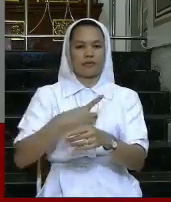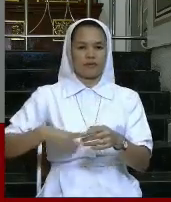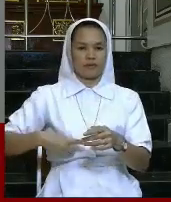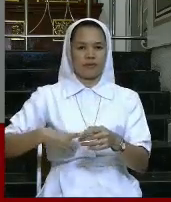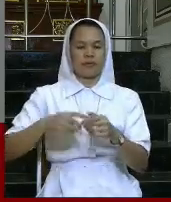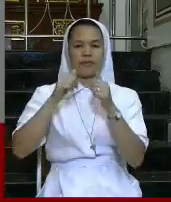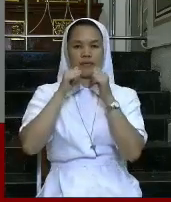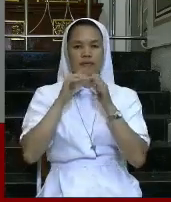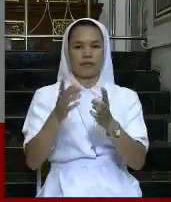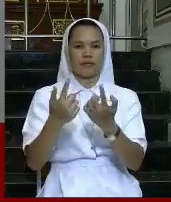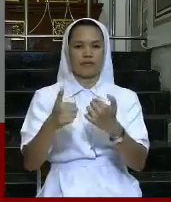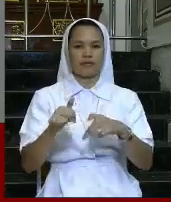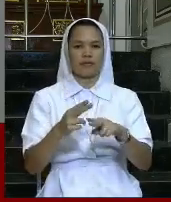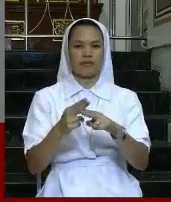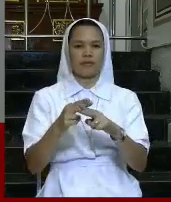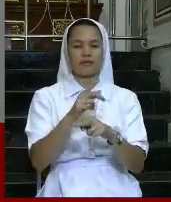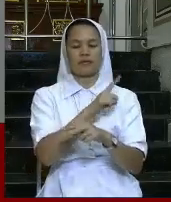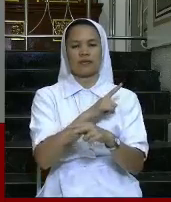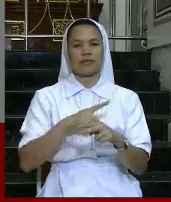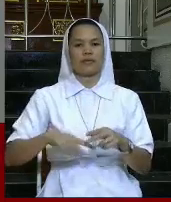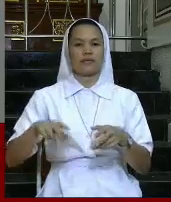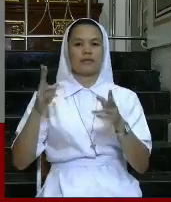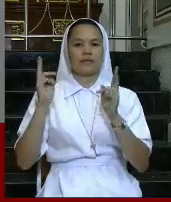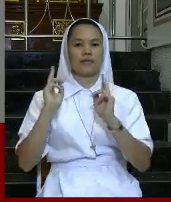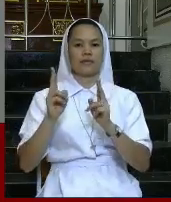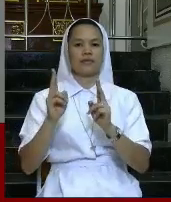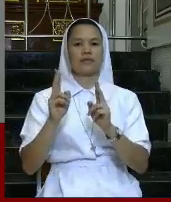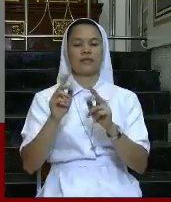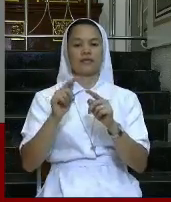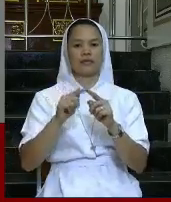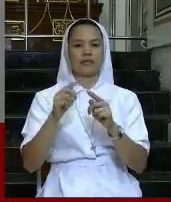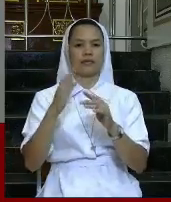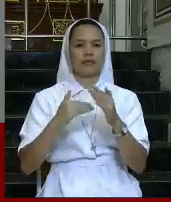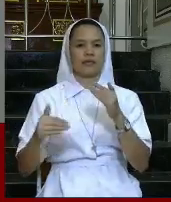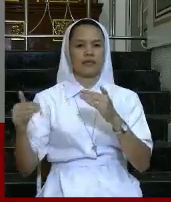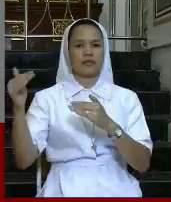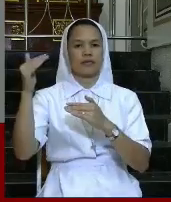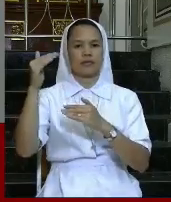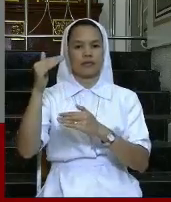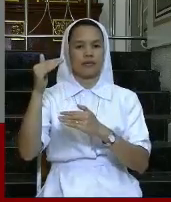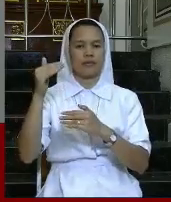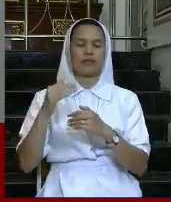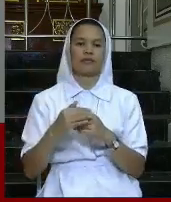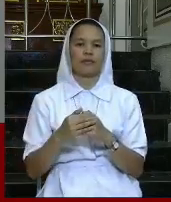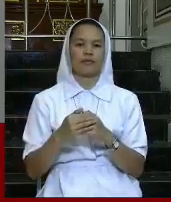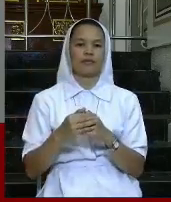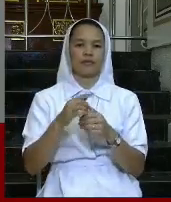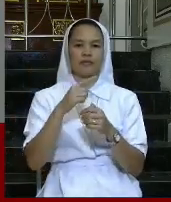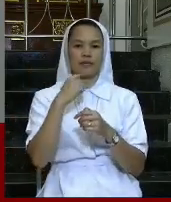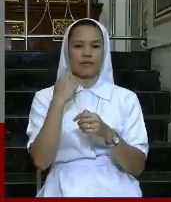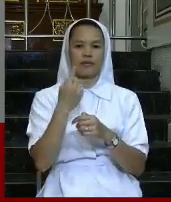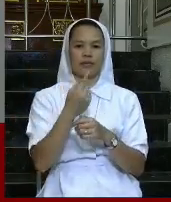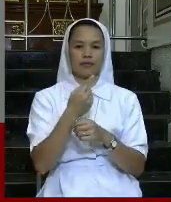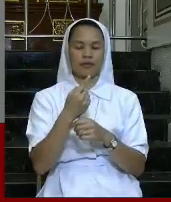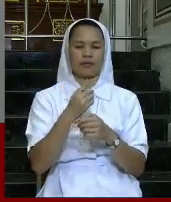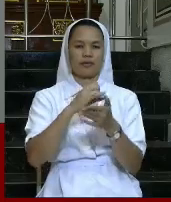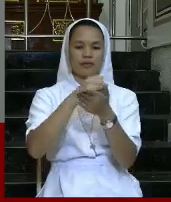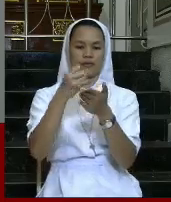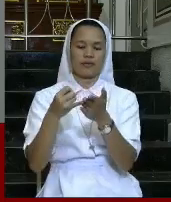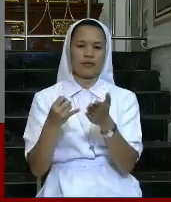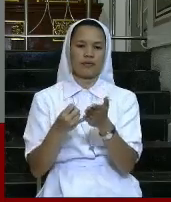who comes in the name of the Lord. Hosanna in the highest." And when he entered